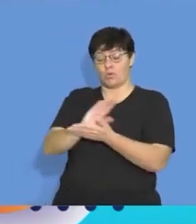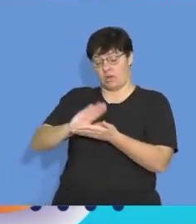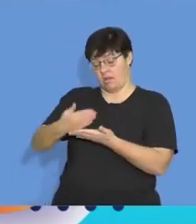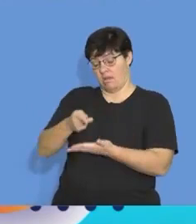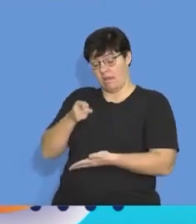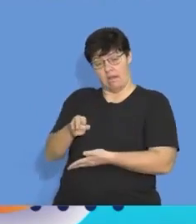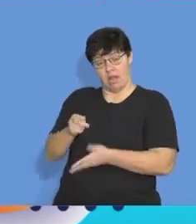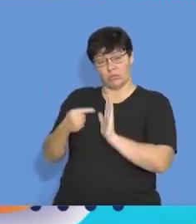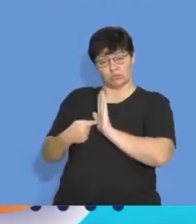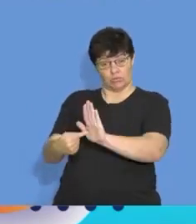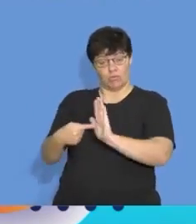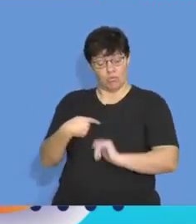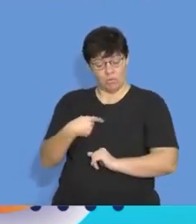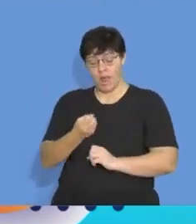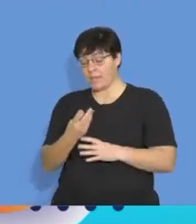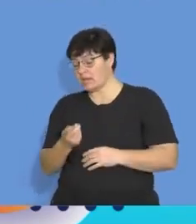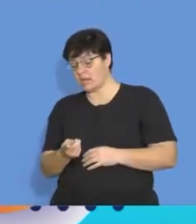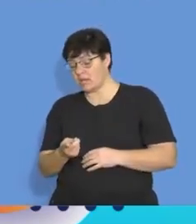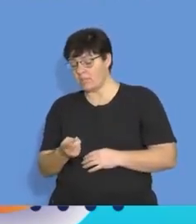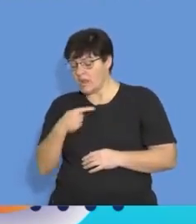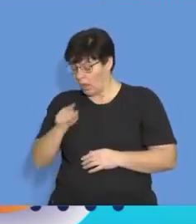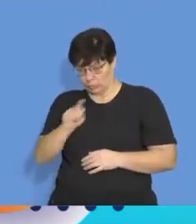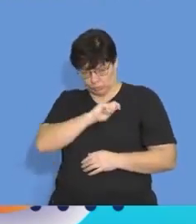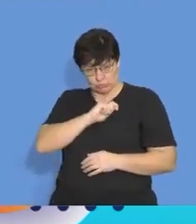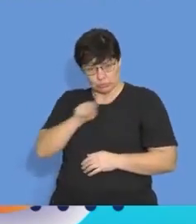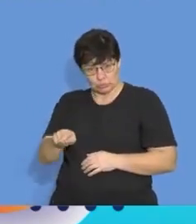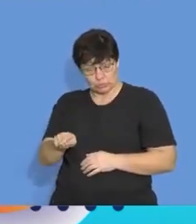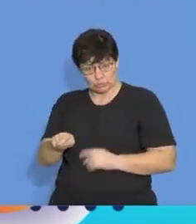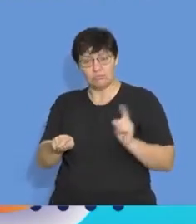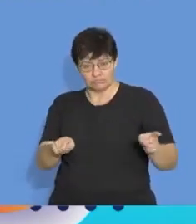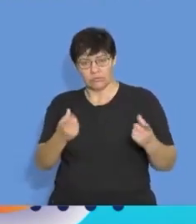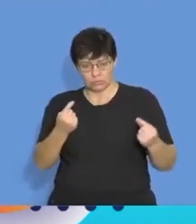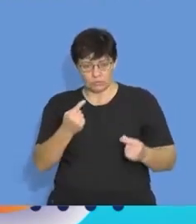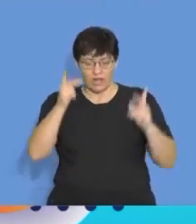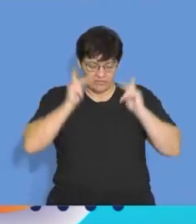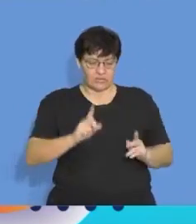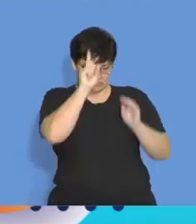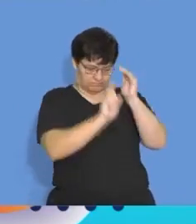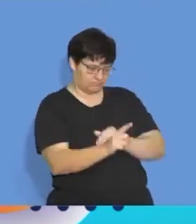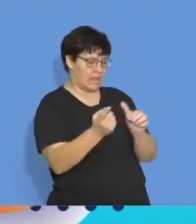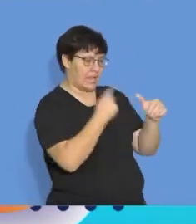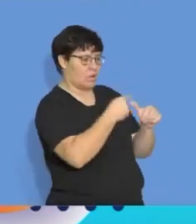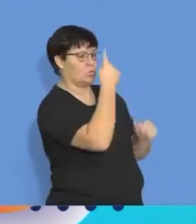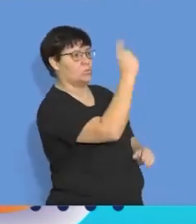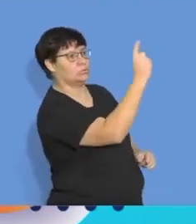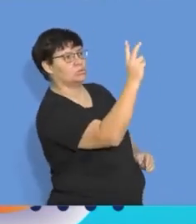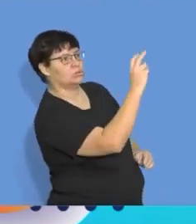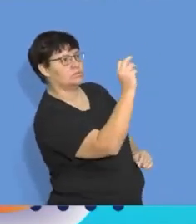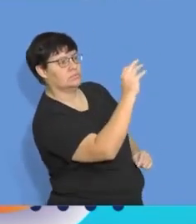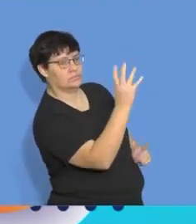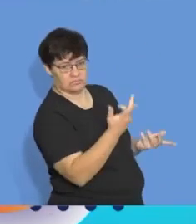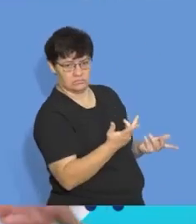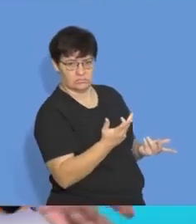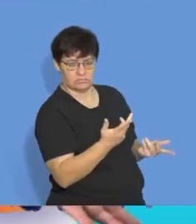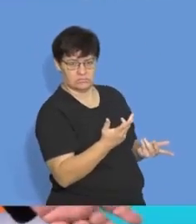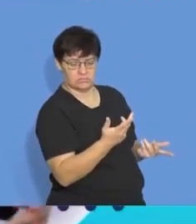that your records are showing, how do you verify it? By doing a physical stock count. Yes,